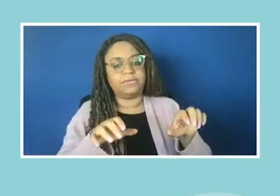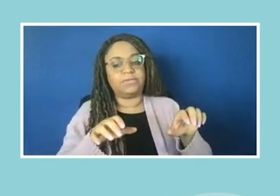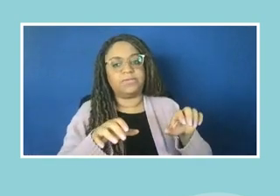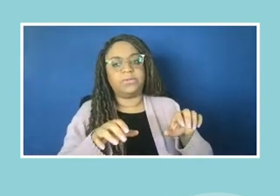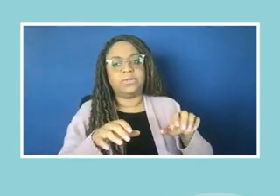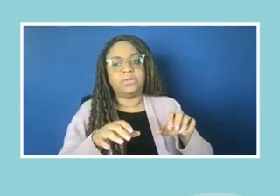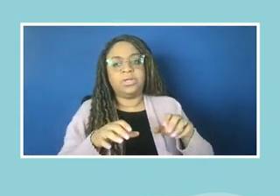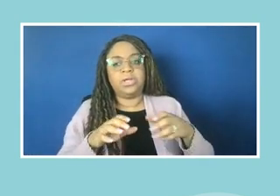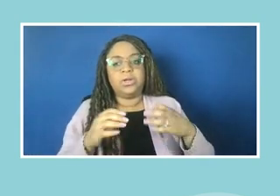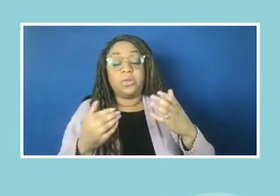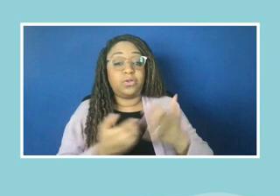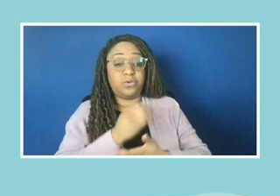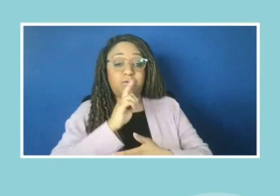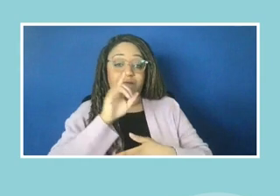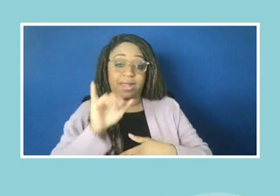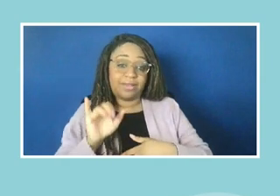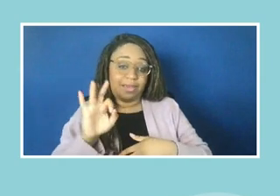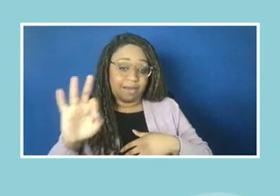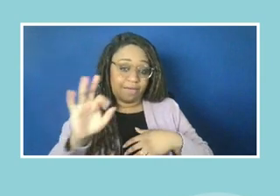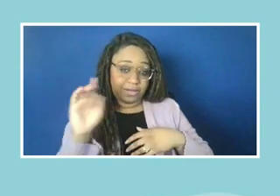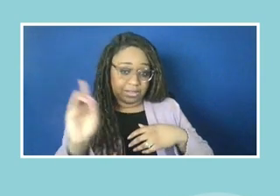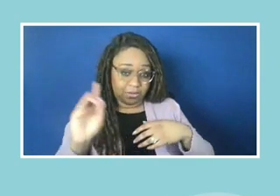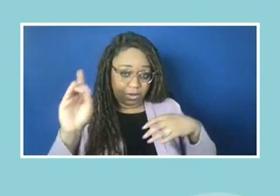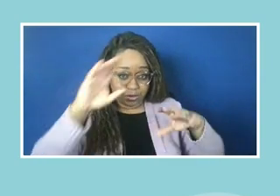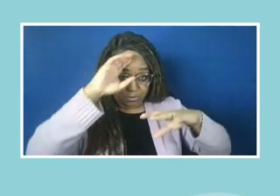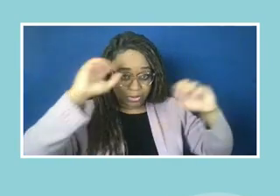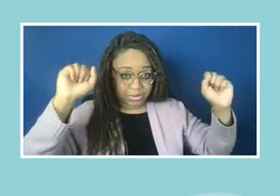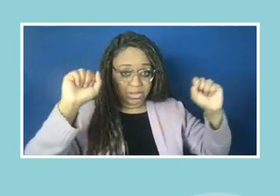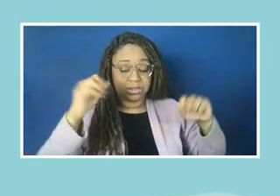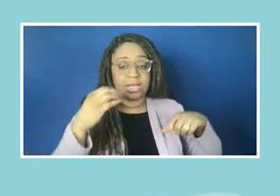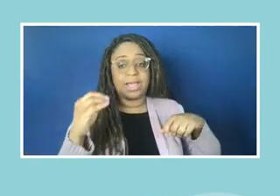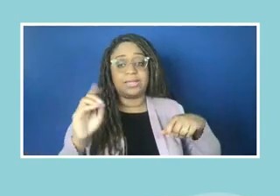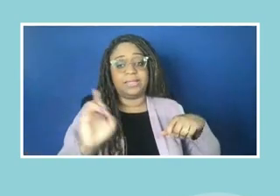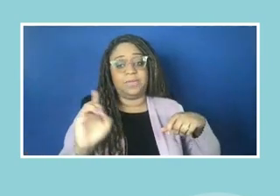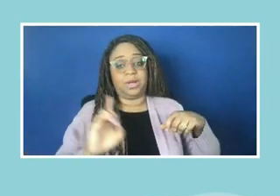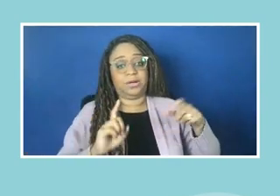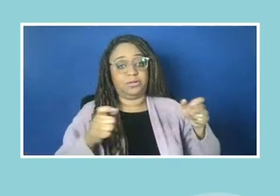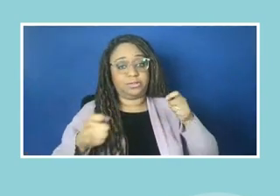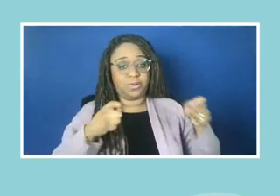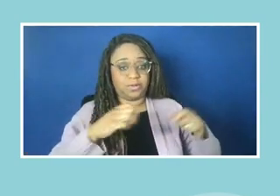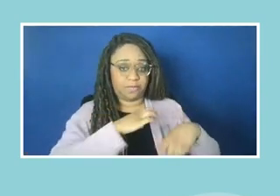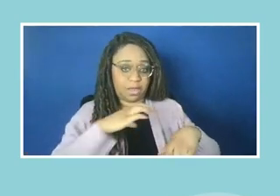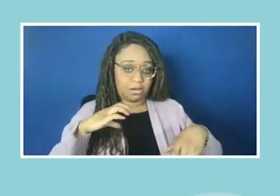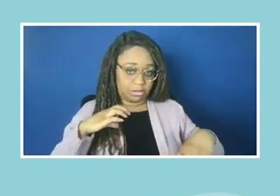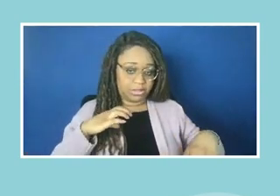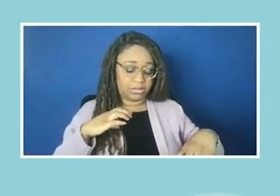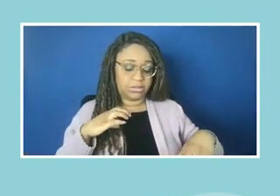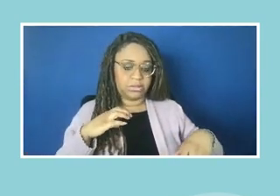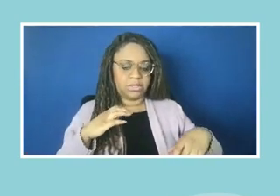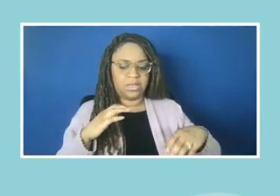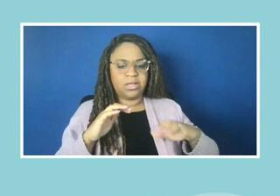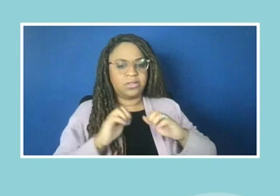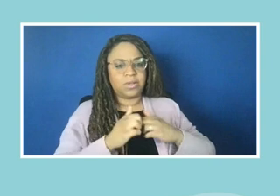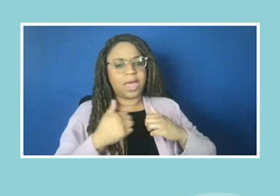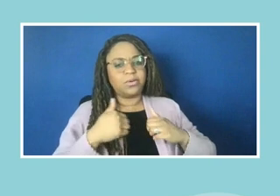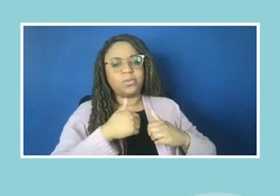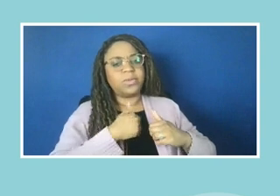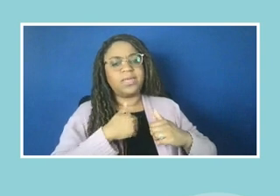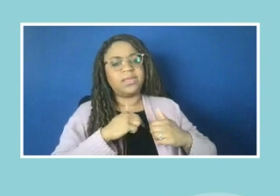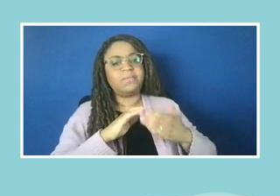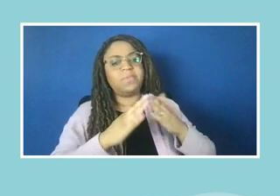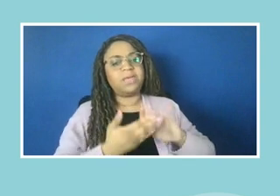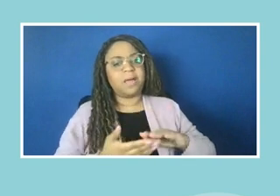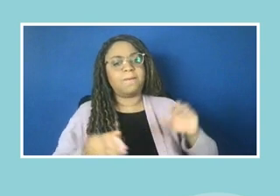reality of a democratic presidency and democratic control of Congress, and how do we kind of go on the offensive against white